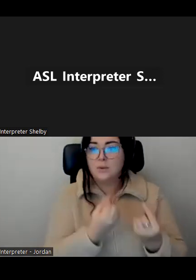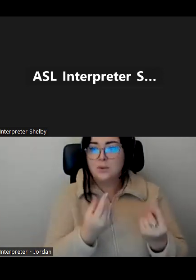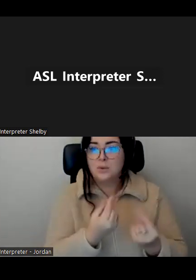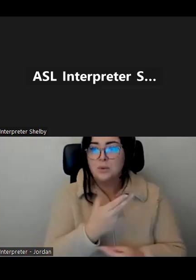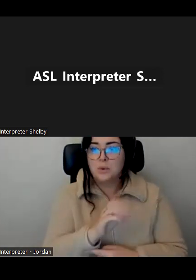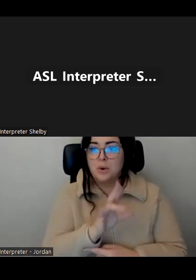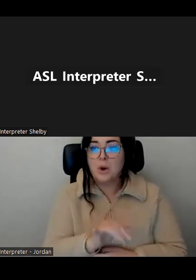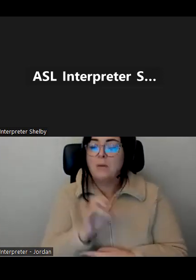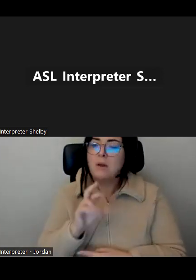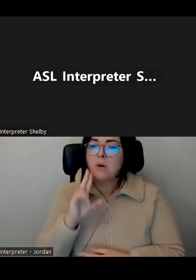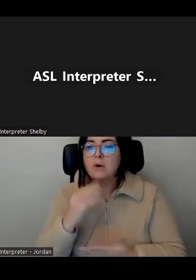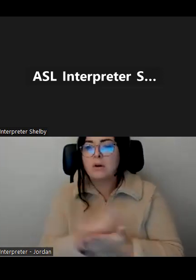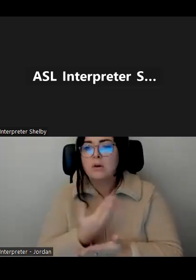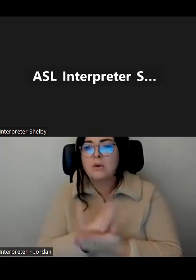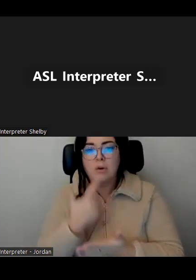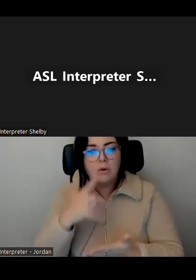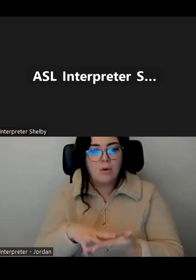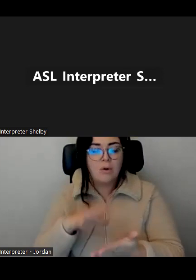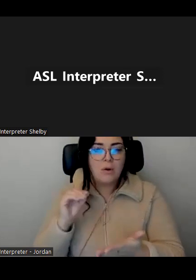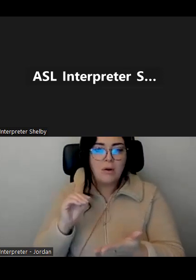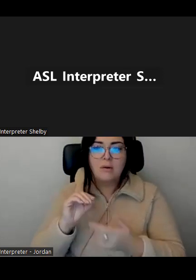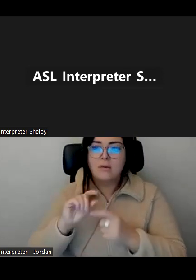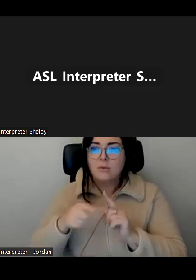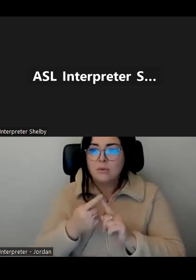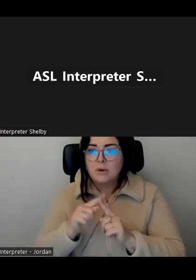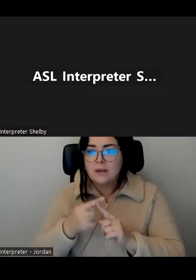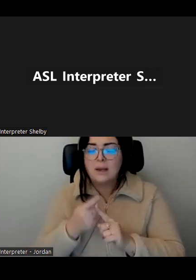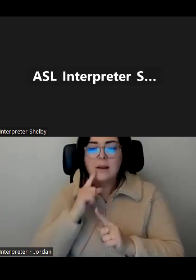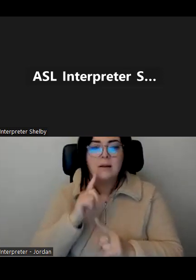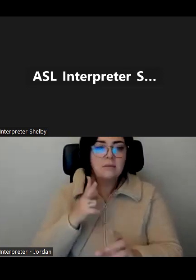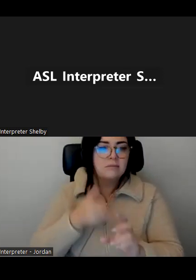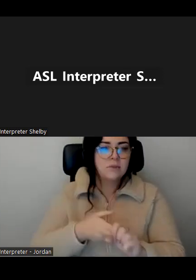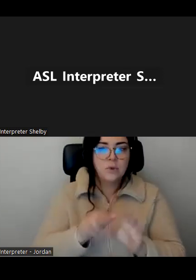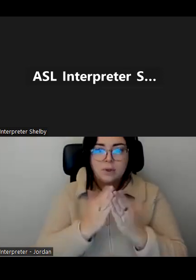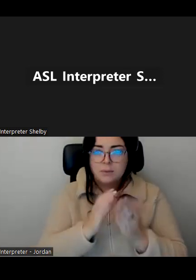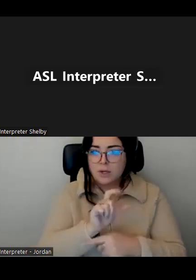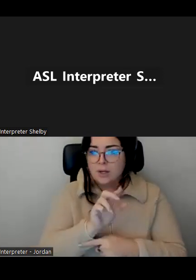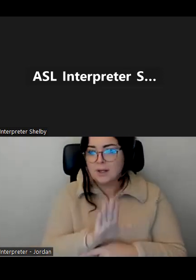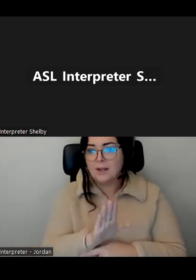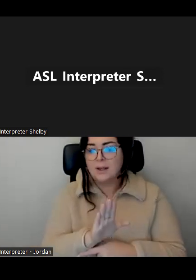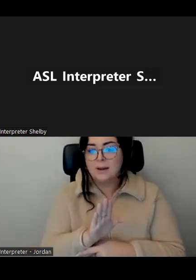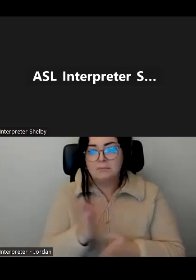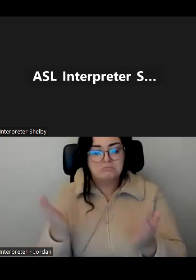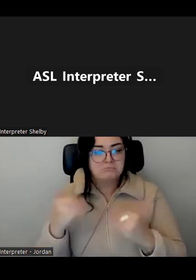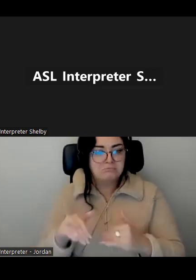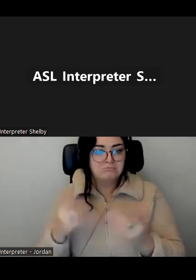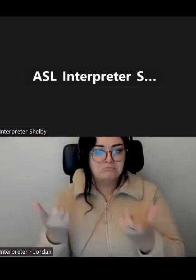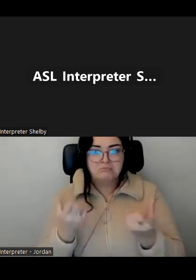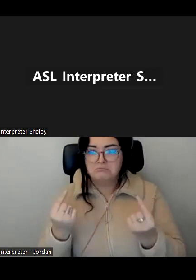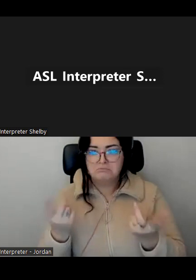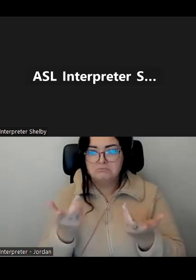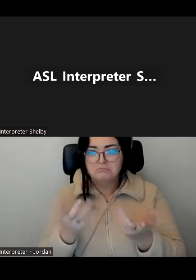always wanted to learn how to knit. Maybe you've always wanted to join a book club. Maybe you wanted to